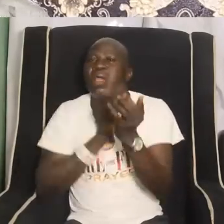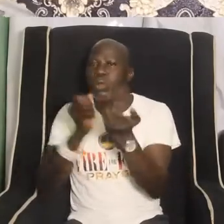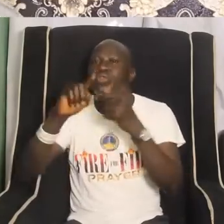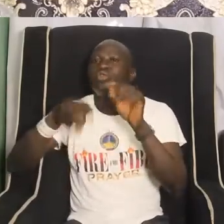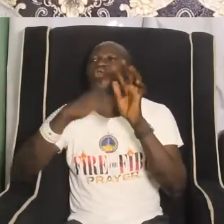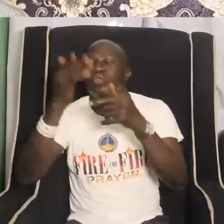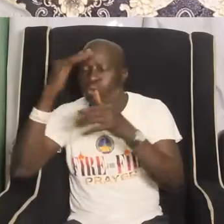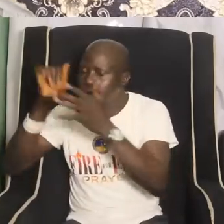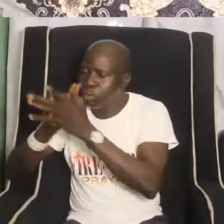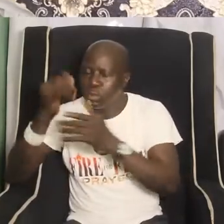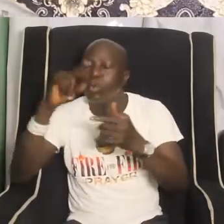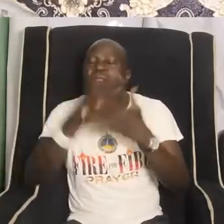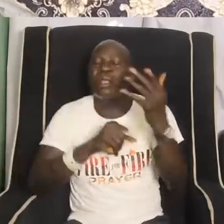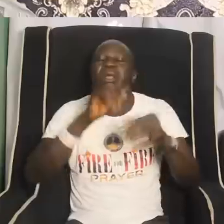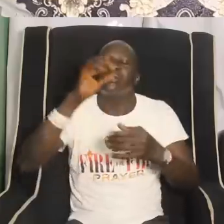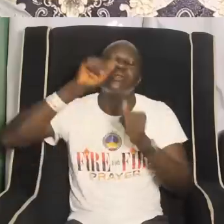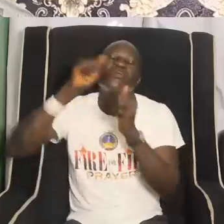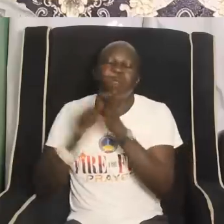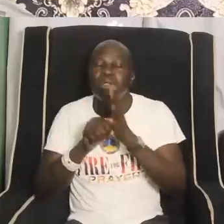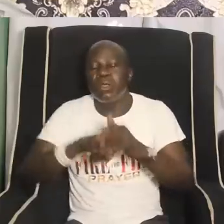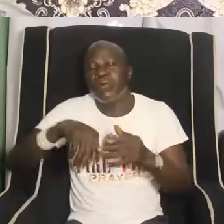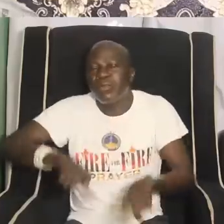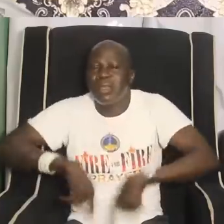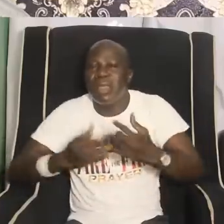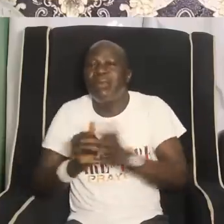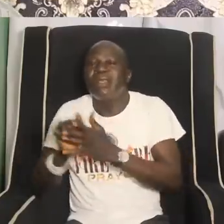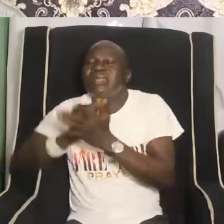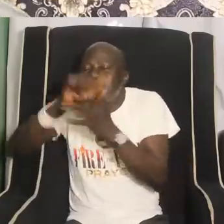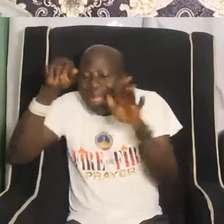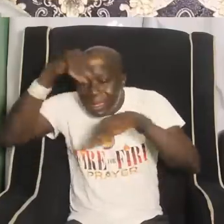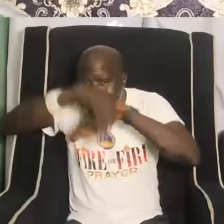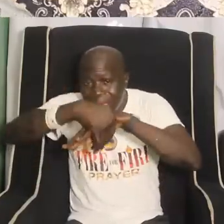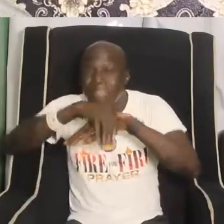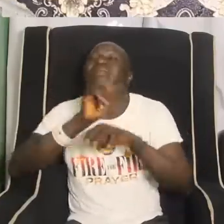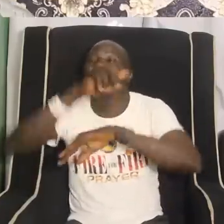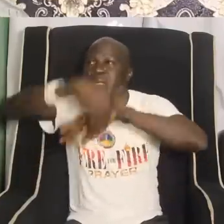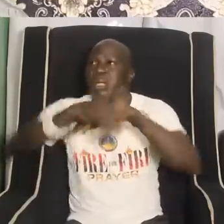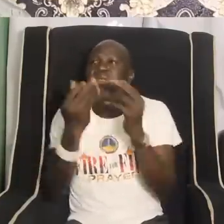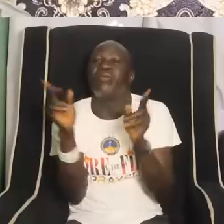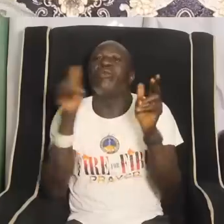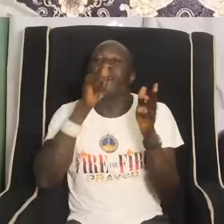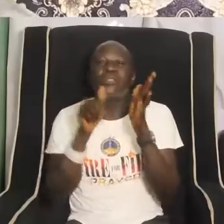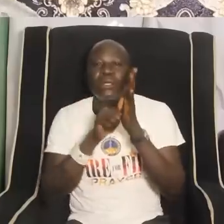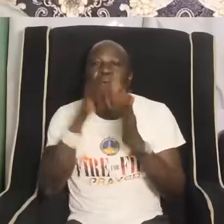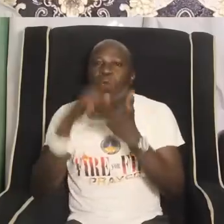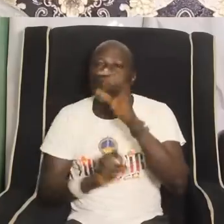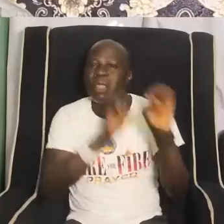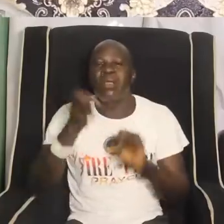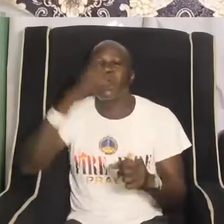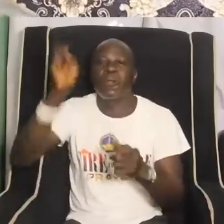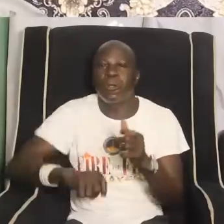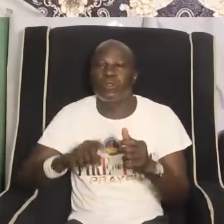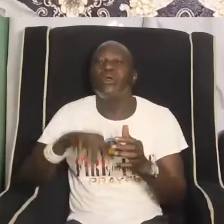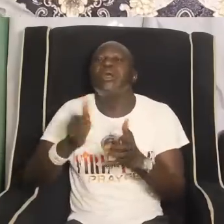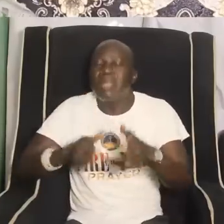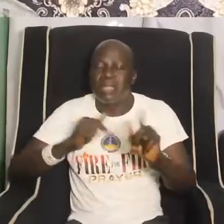sign. I want to still know what the consequence of that. That night is a night of secrets. Whatever will cost, let